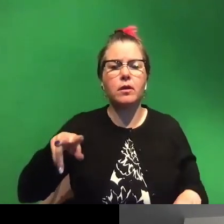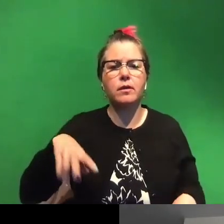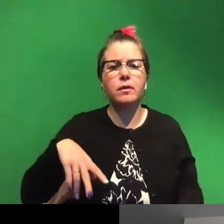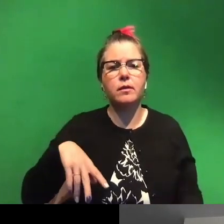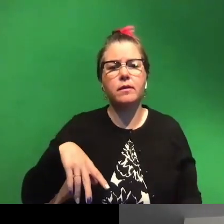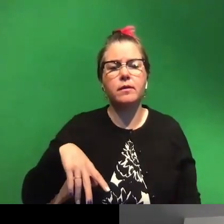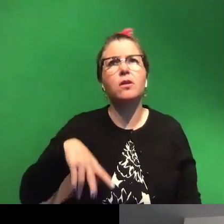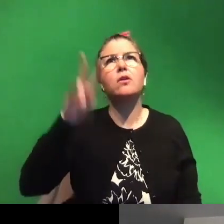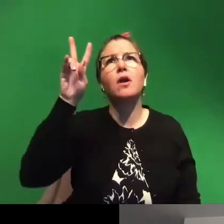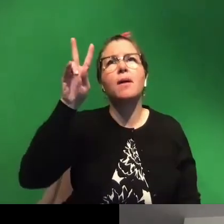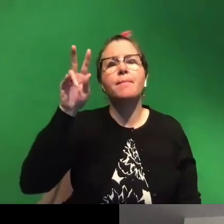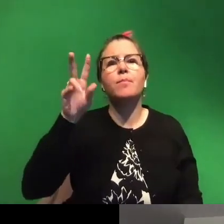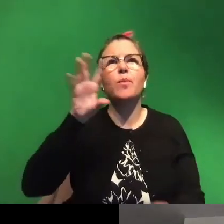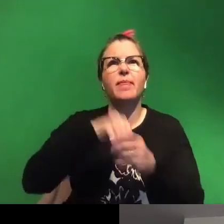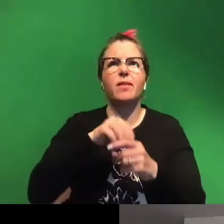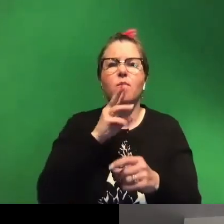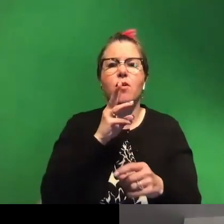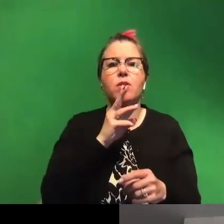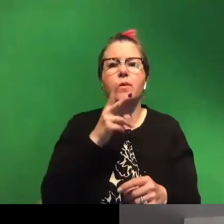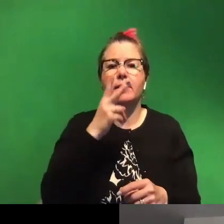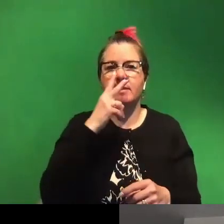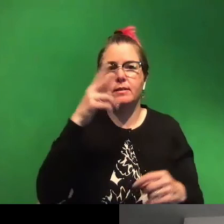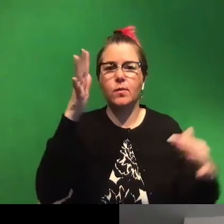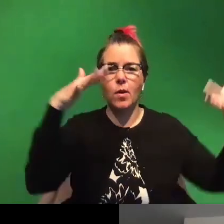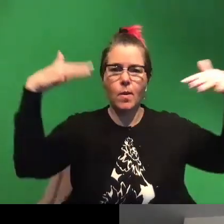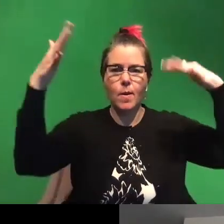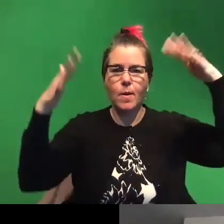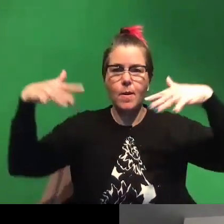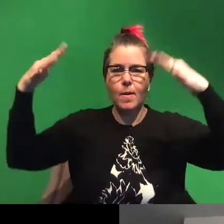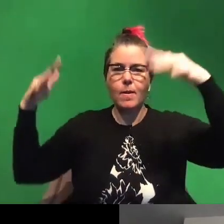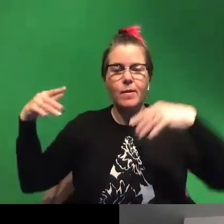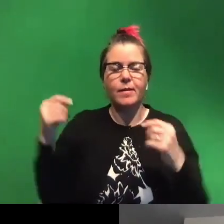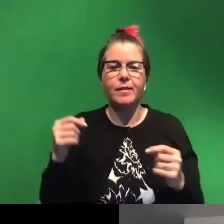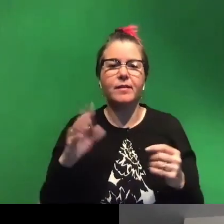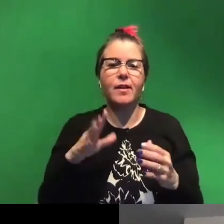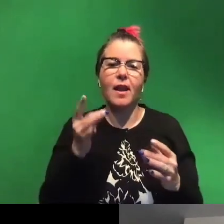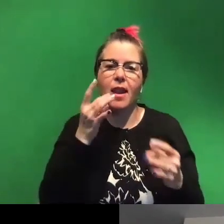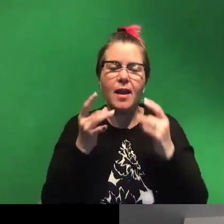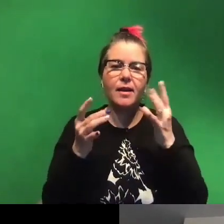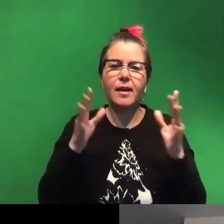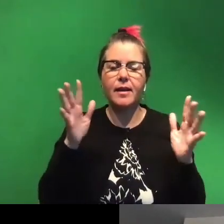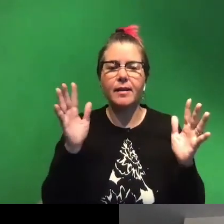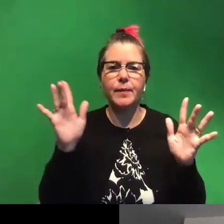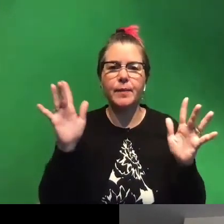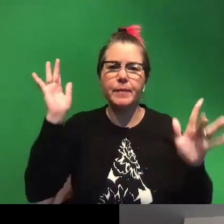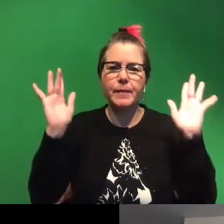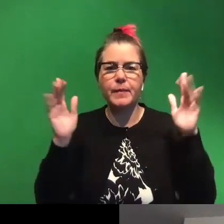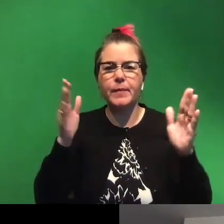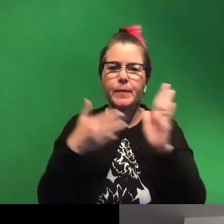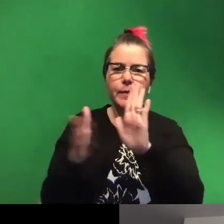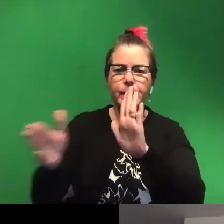the sky within the water, you see how the water kind of moves and all the light is like deflected